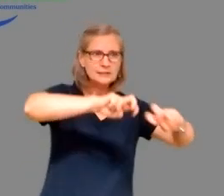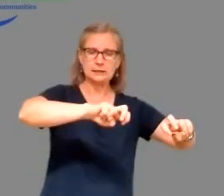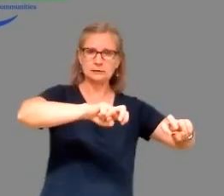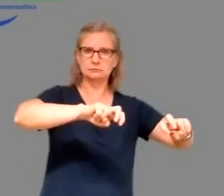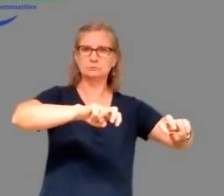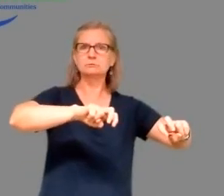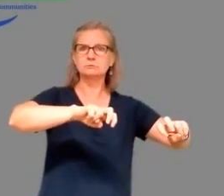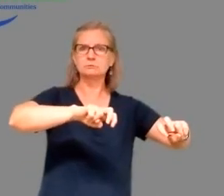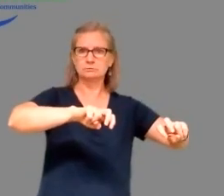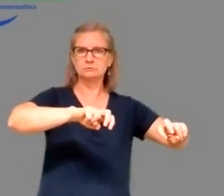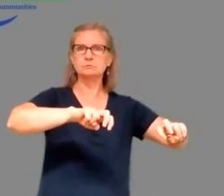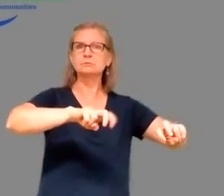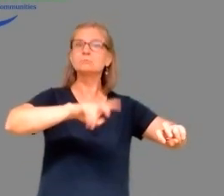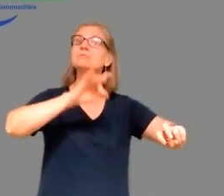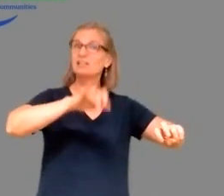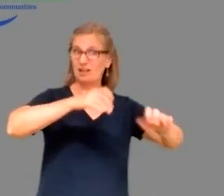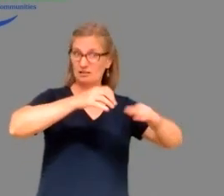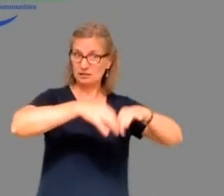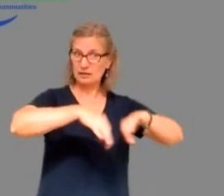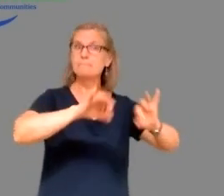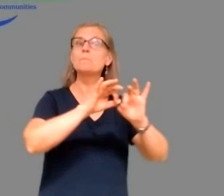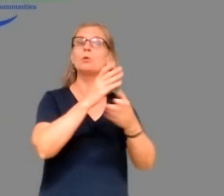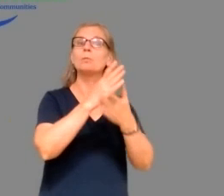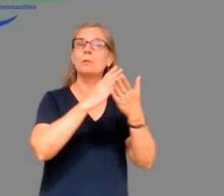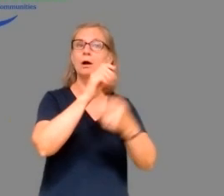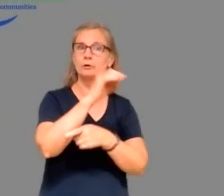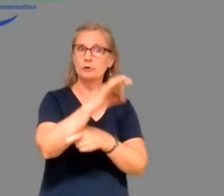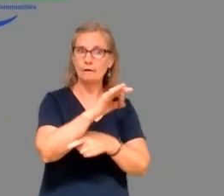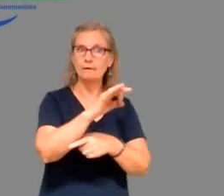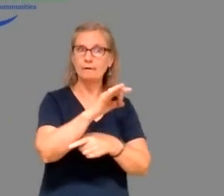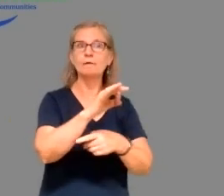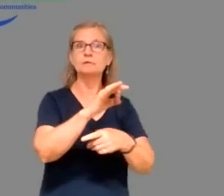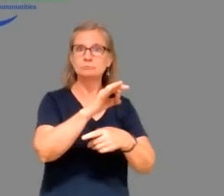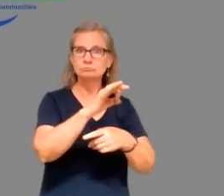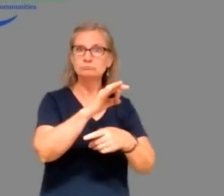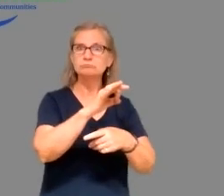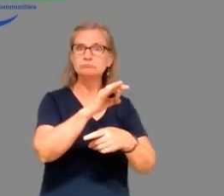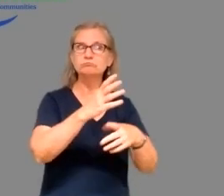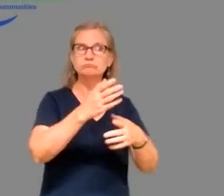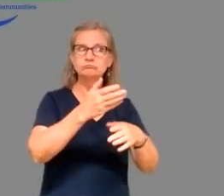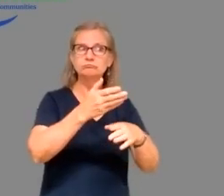major part in this whole thing going forward. If cases to pop up,